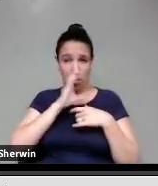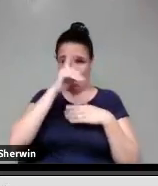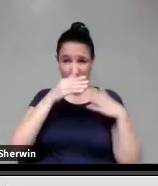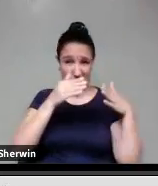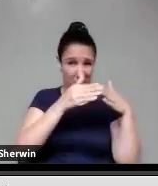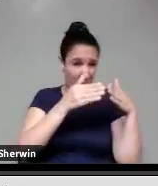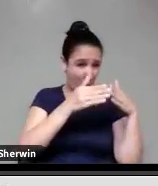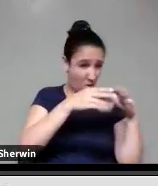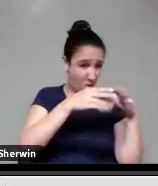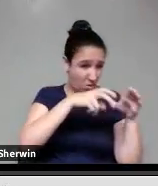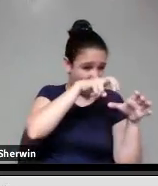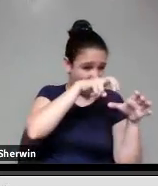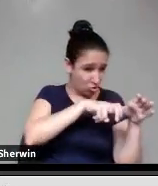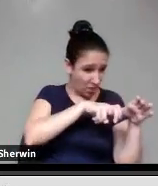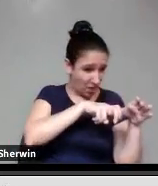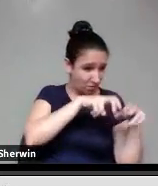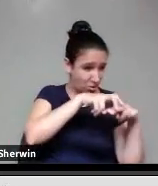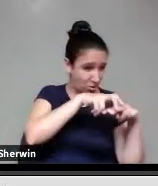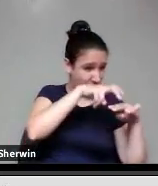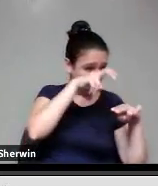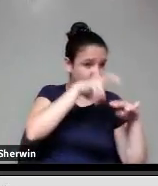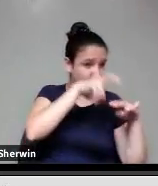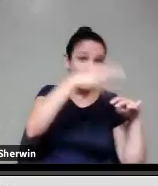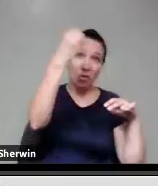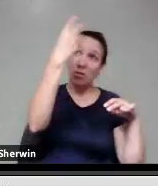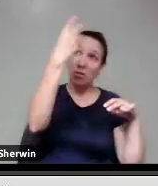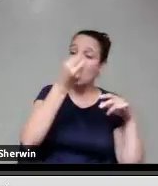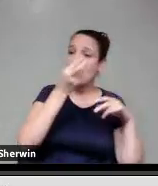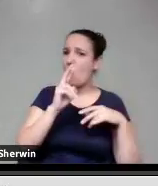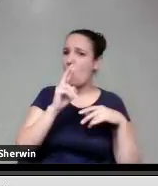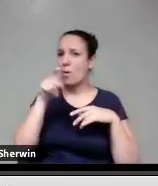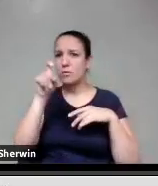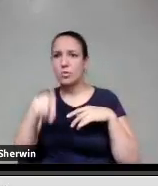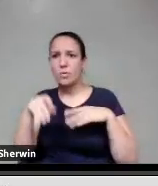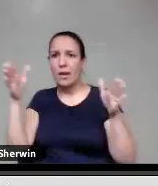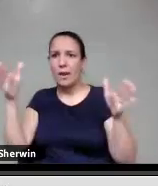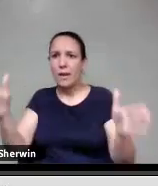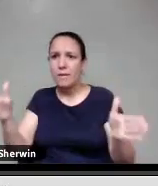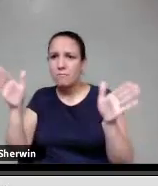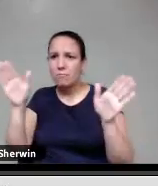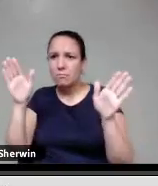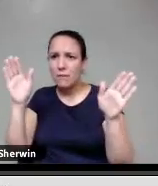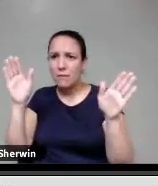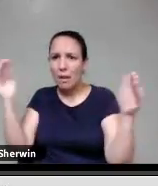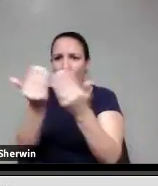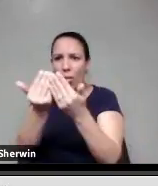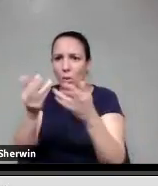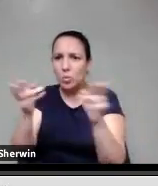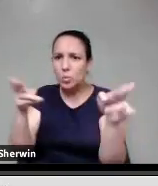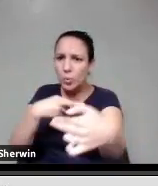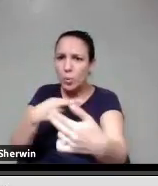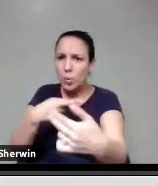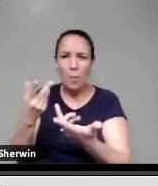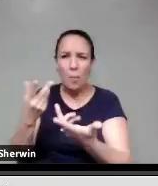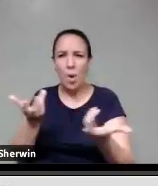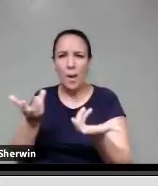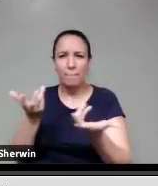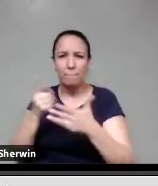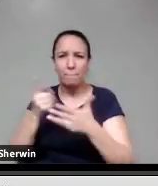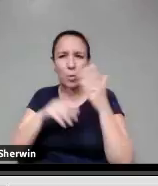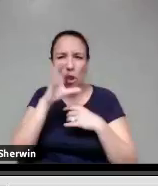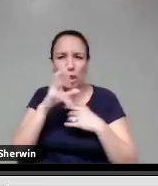chair and a lamp, or do you need some space where there's actually an enclosed room? You can follow up. It doesn't mean you'll be able to accomplish everything,